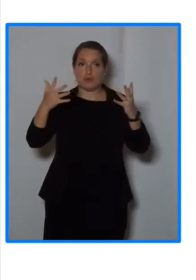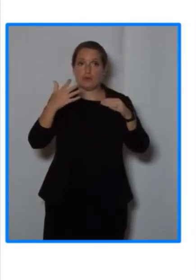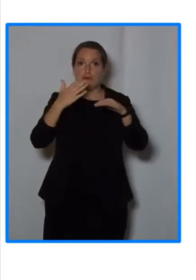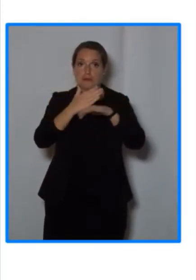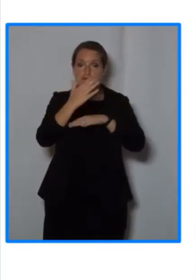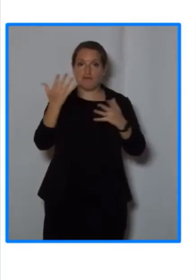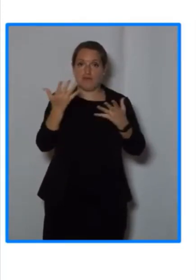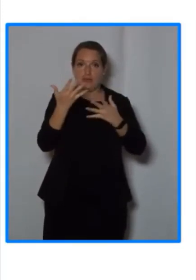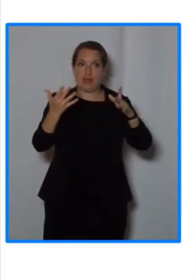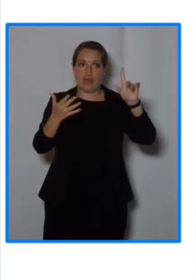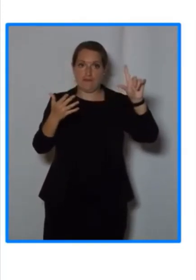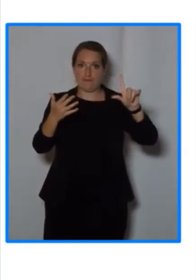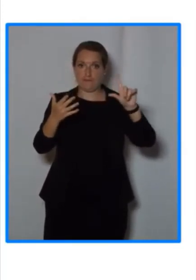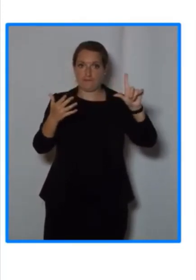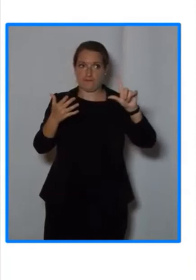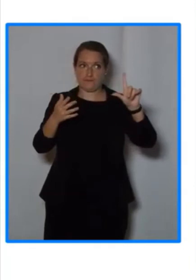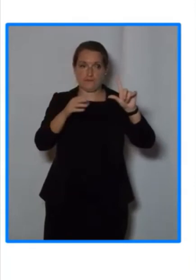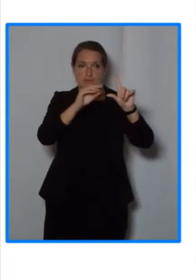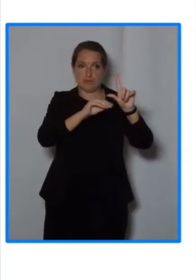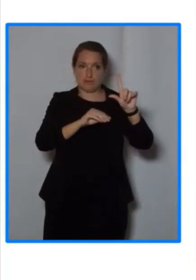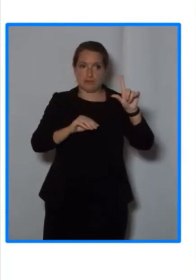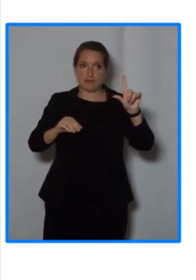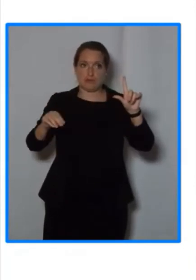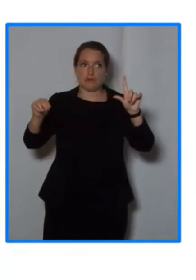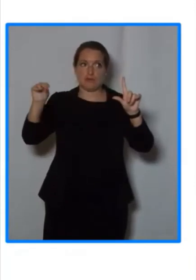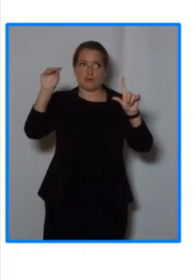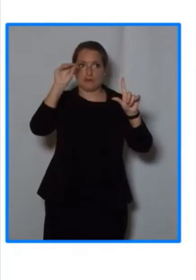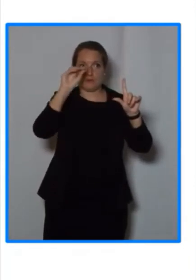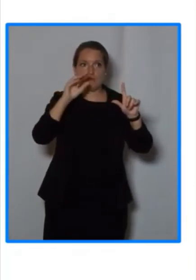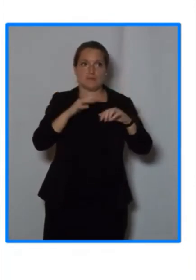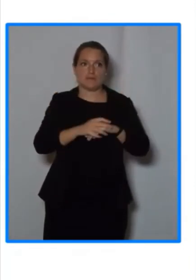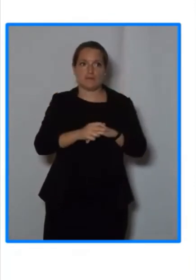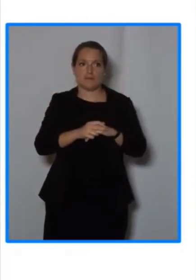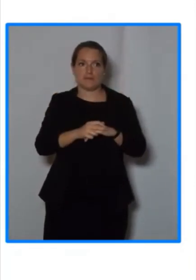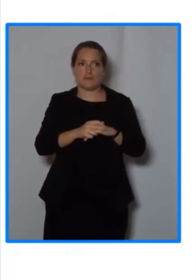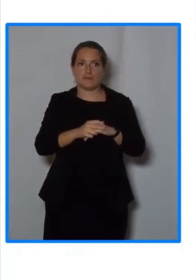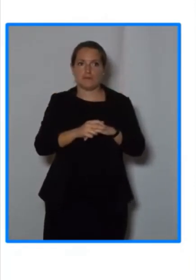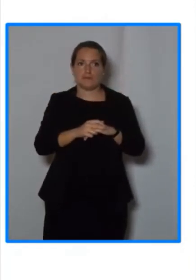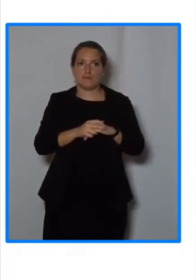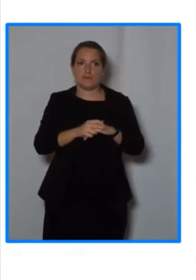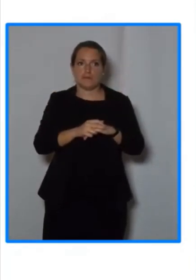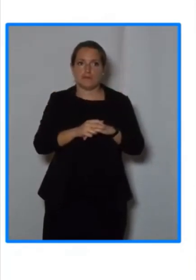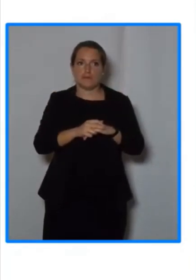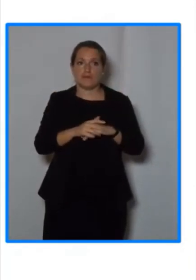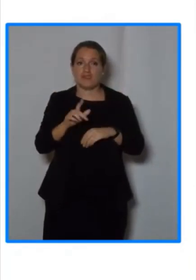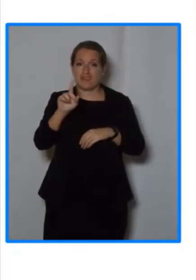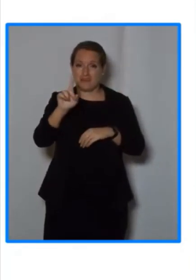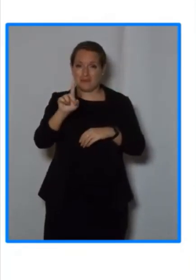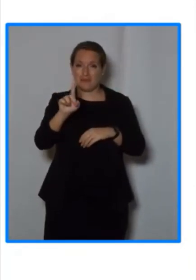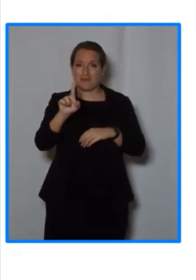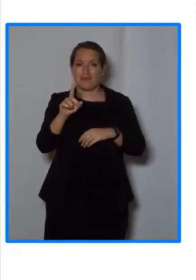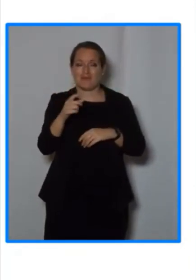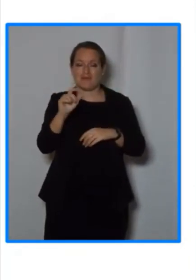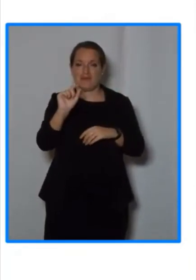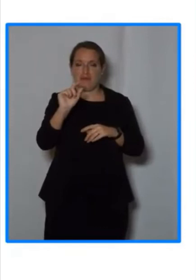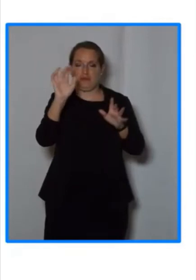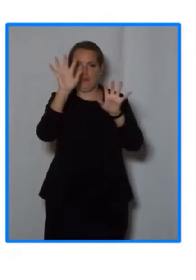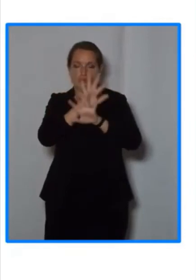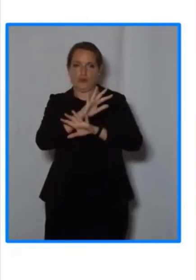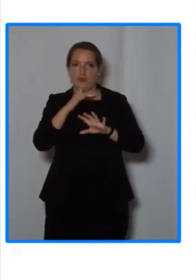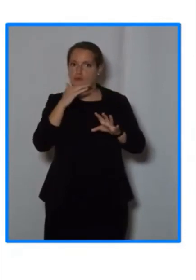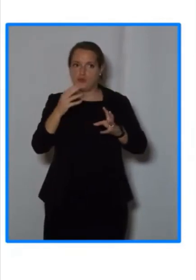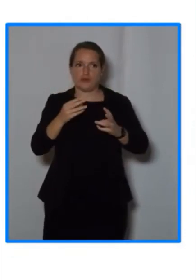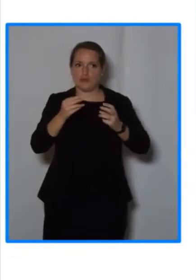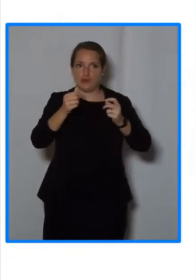left arrow, working through the thumbnails, then getting into the content you actually want to see, except that you get it in a confusing order. You get a